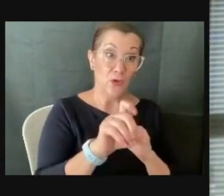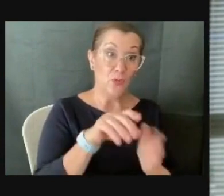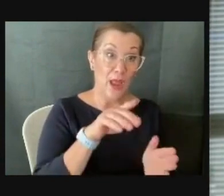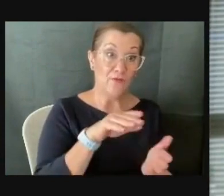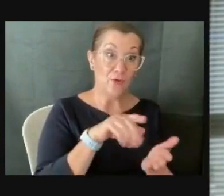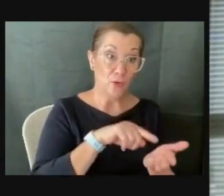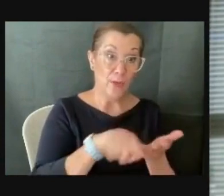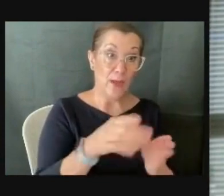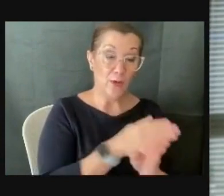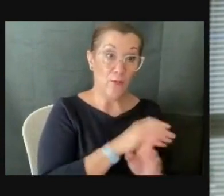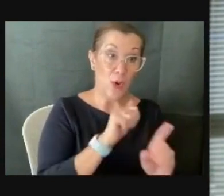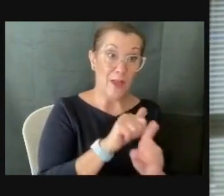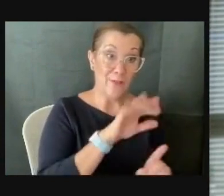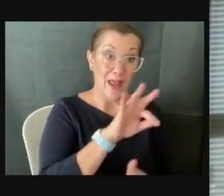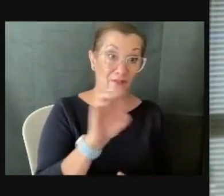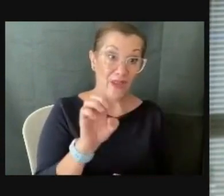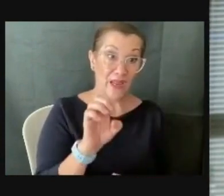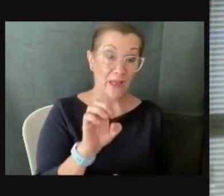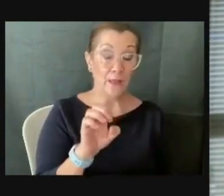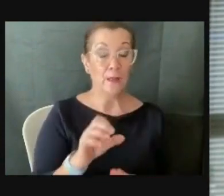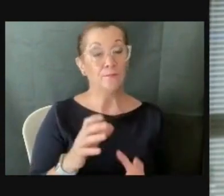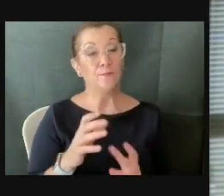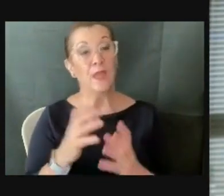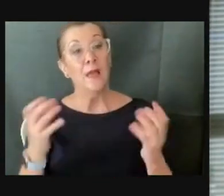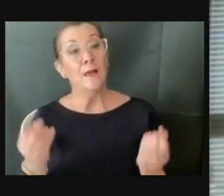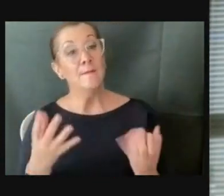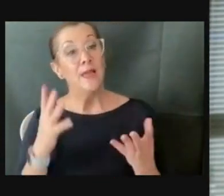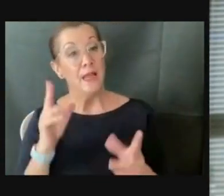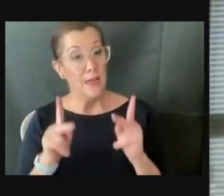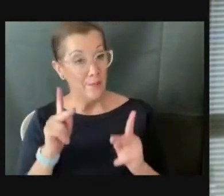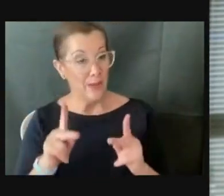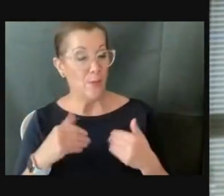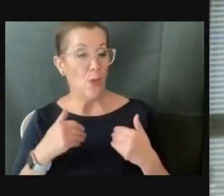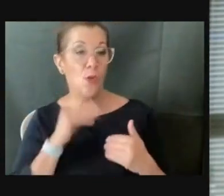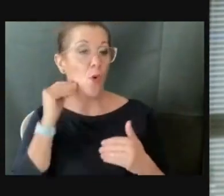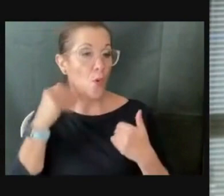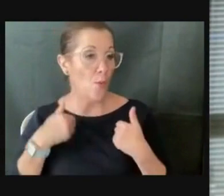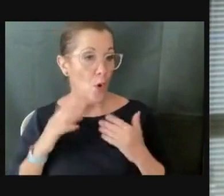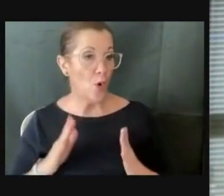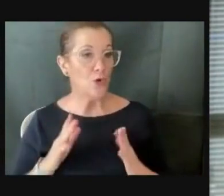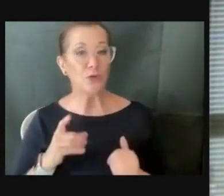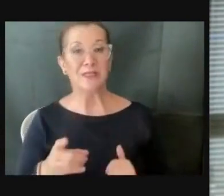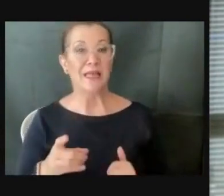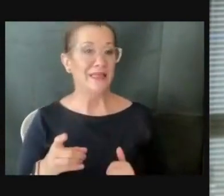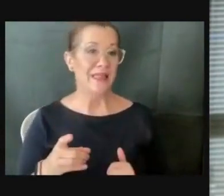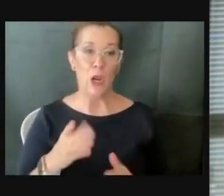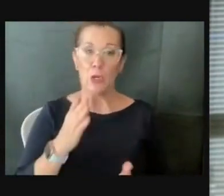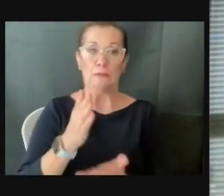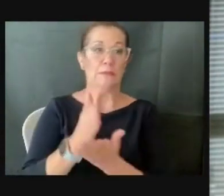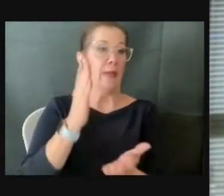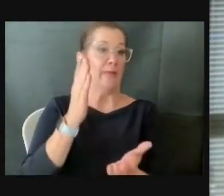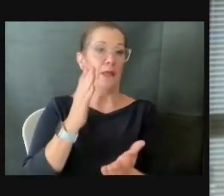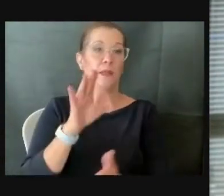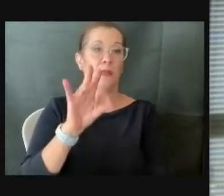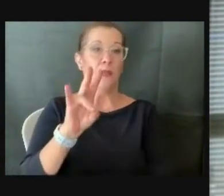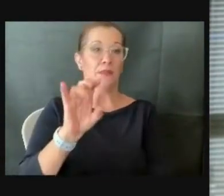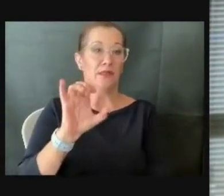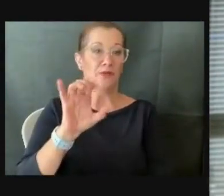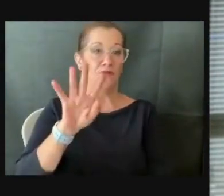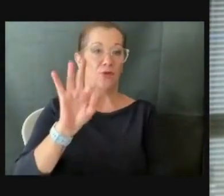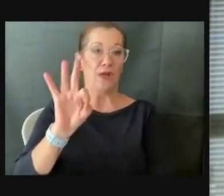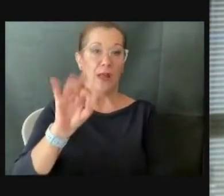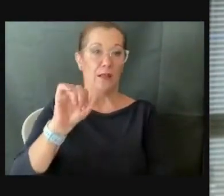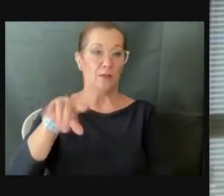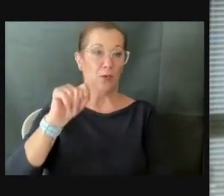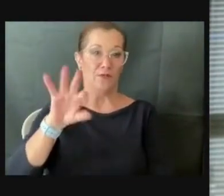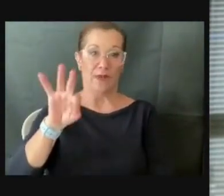fees. So a lot of homeowners, property owners are cutting themselves off at 749 square feet. They're saying, I